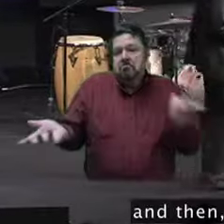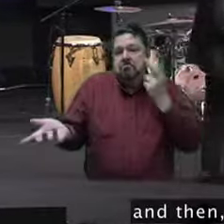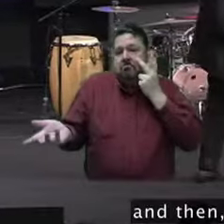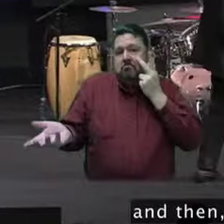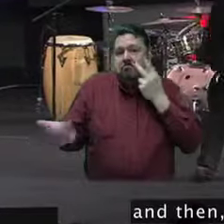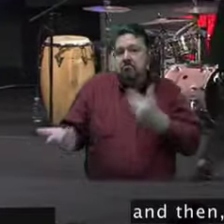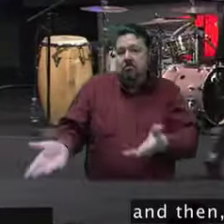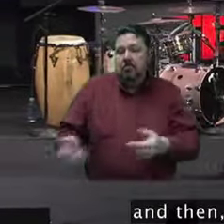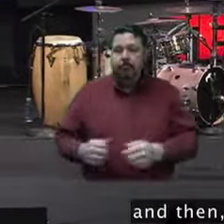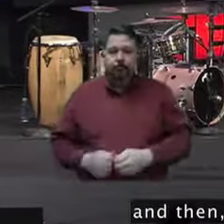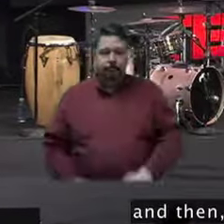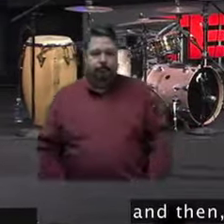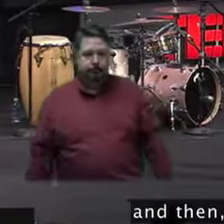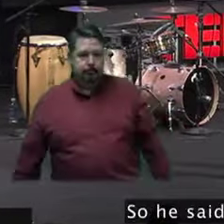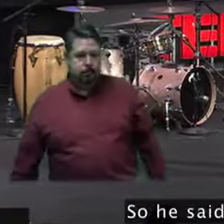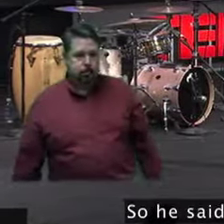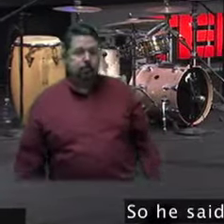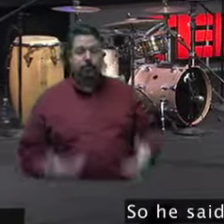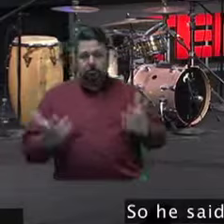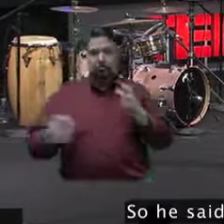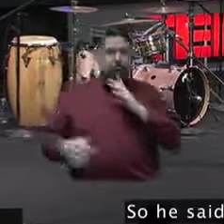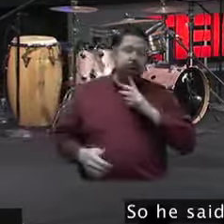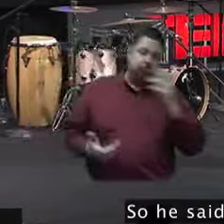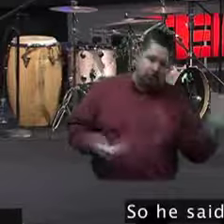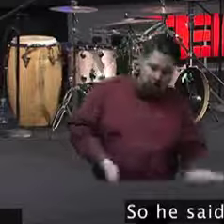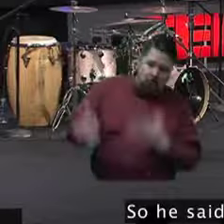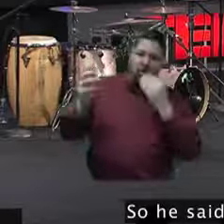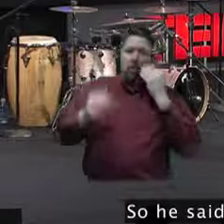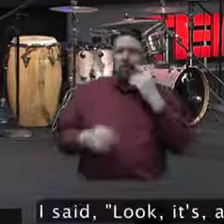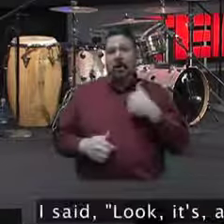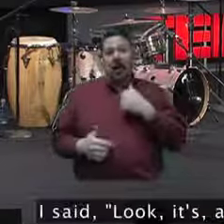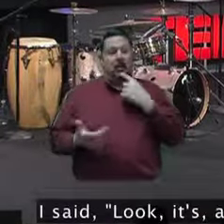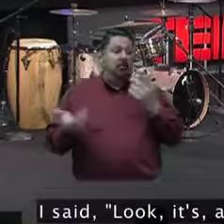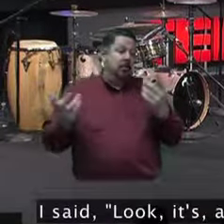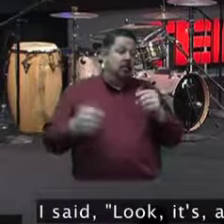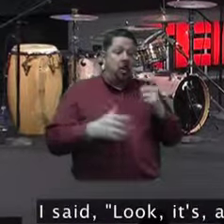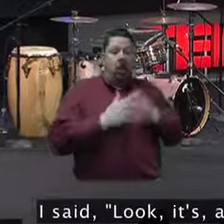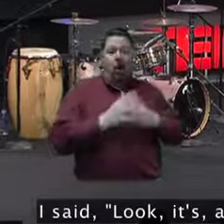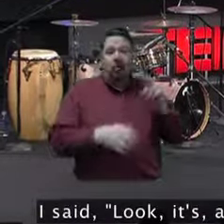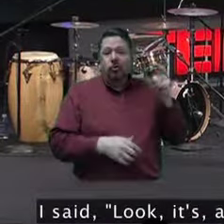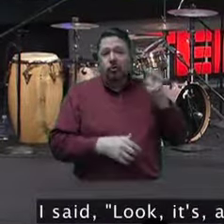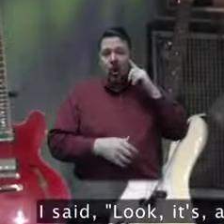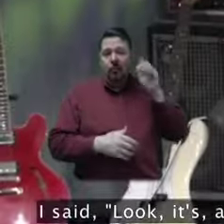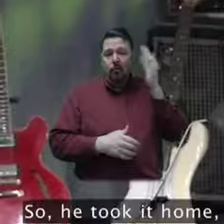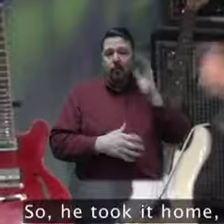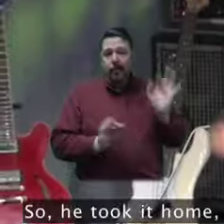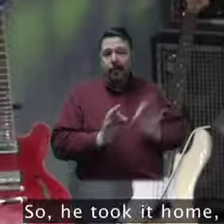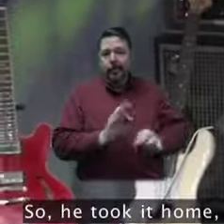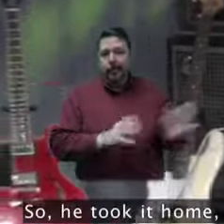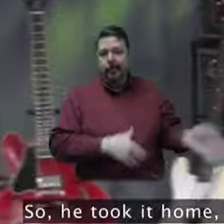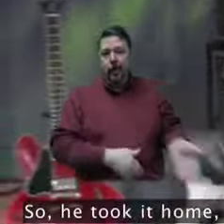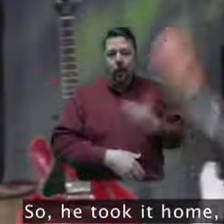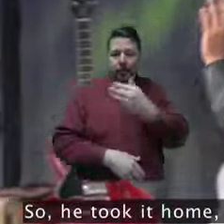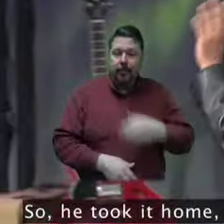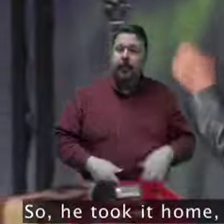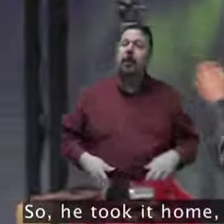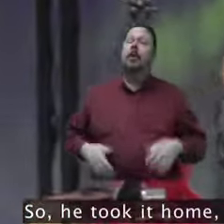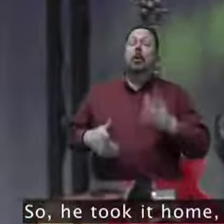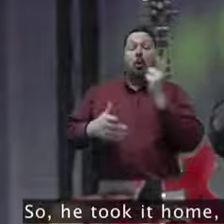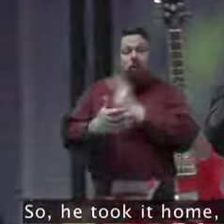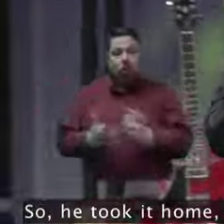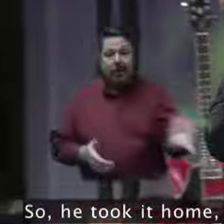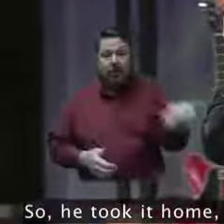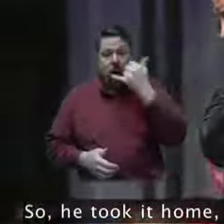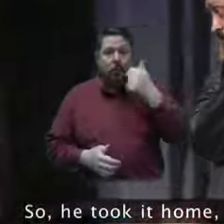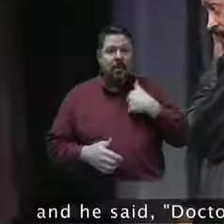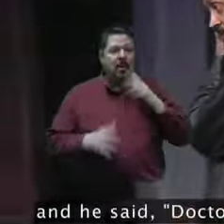arm and then relieve yourself of pain. So he said, okay, and he took it home. I said, look, it's after all $2, take it home. So he took it home